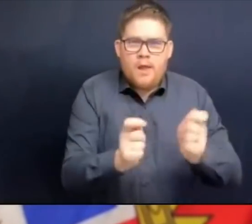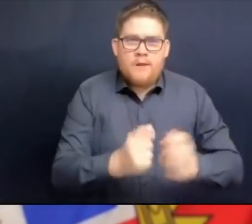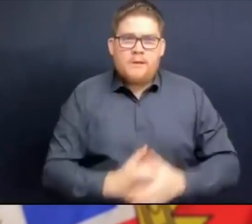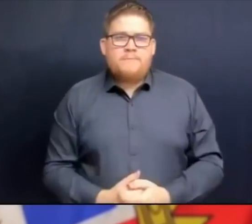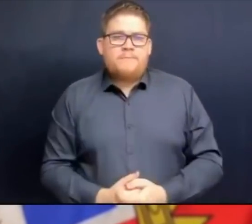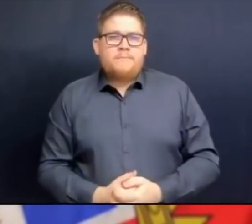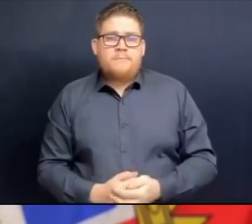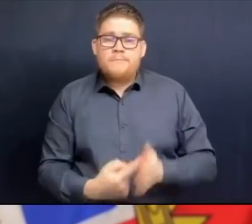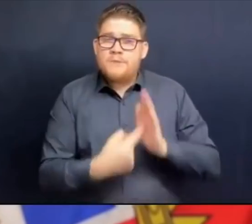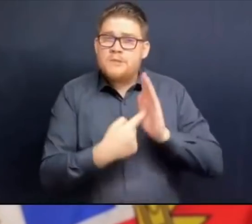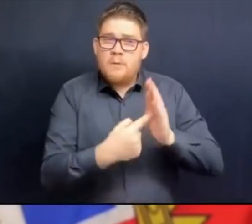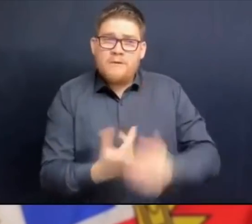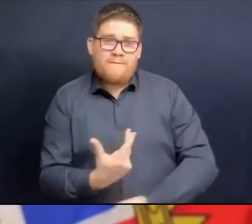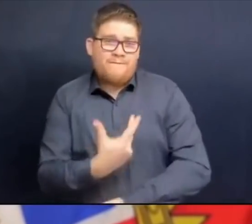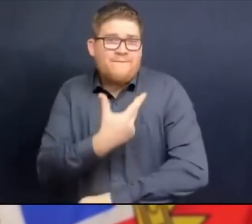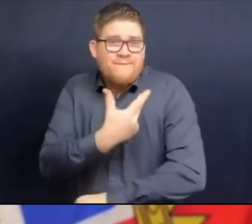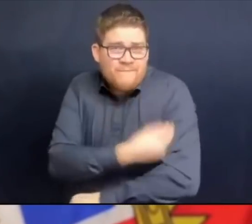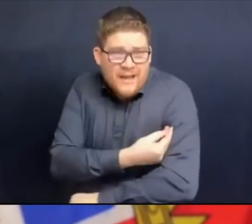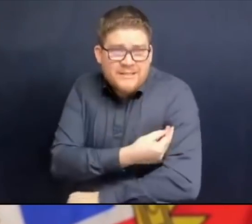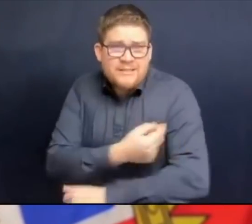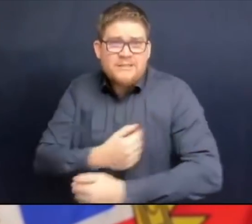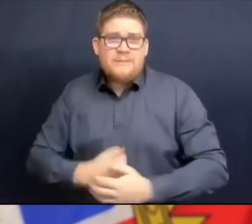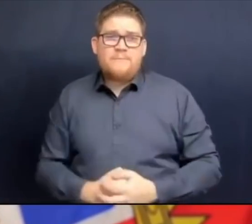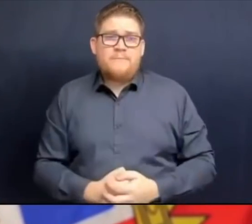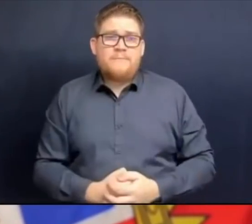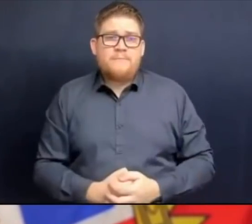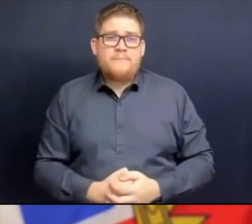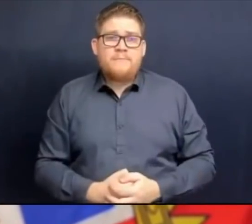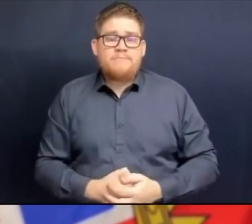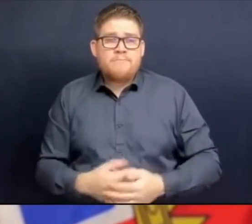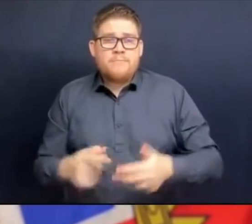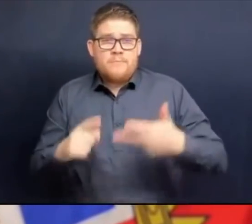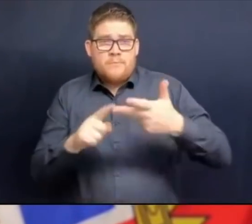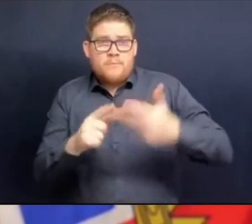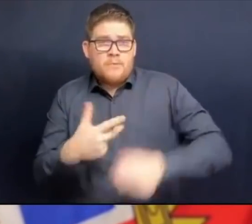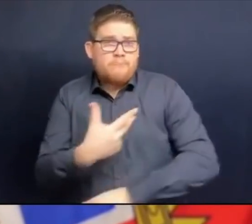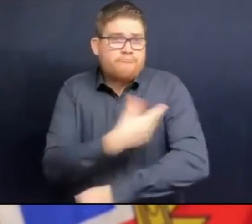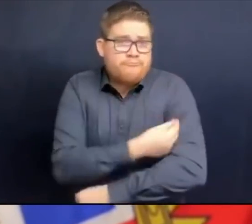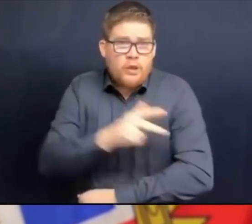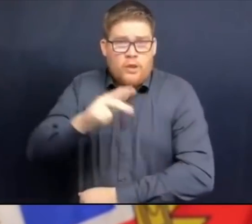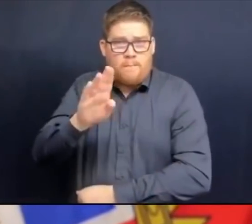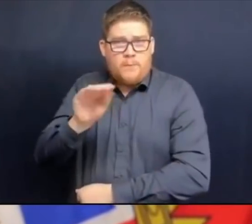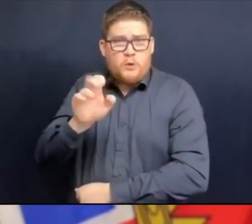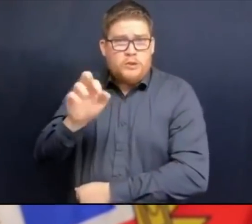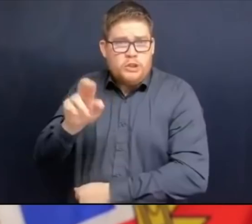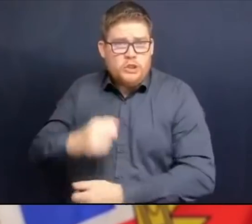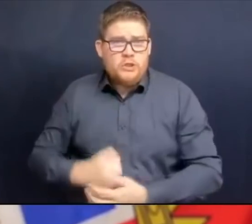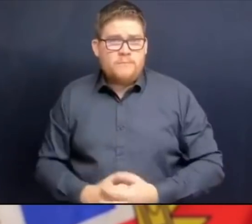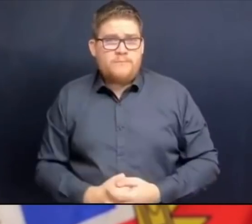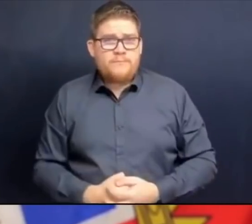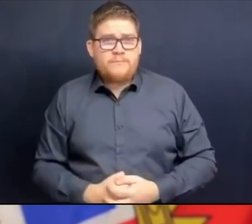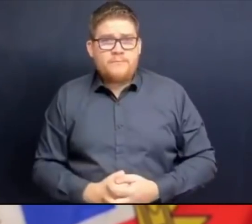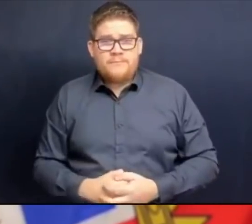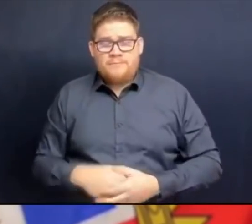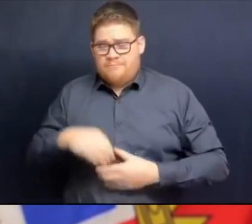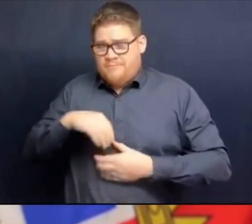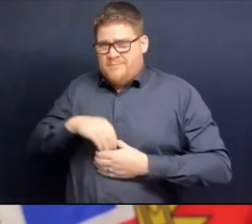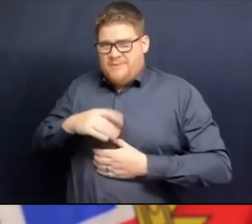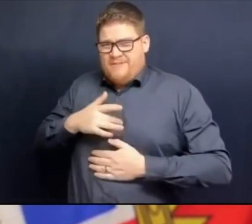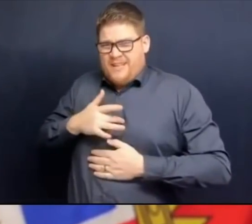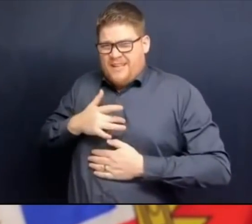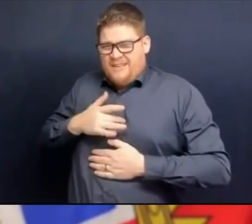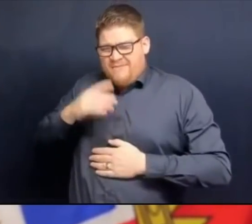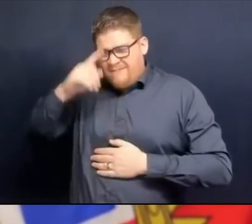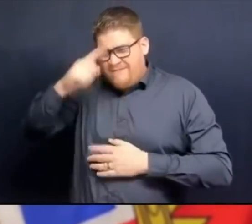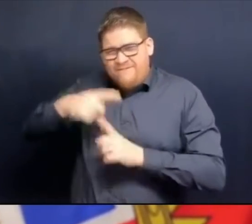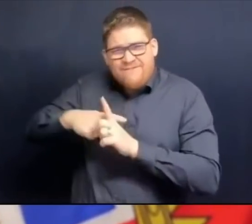you're vaccinated, getting your booster dose, making sure you're staying away from others if you're feeling unwell, washing